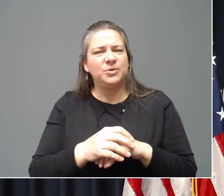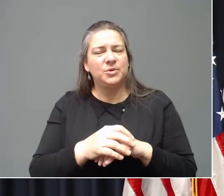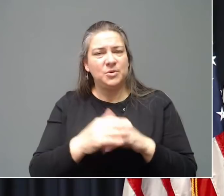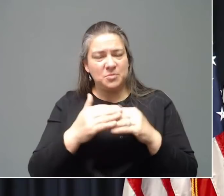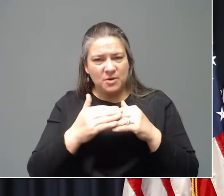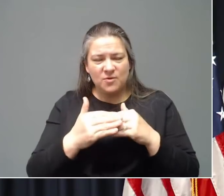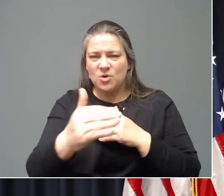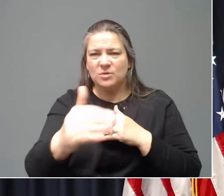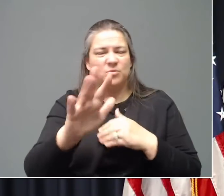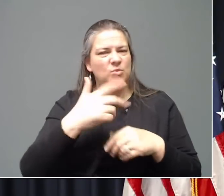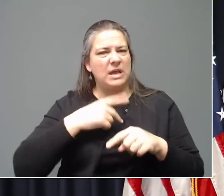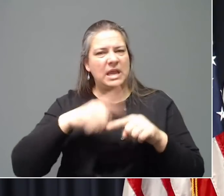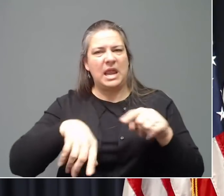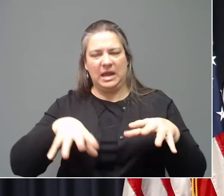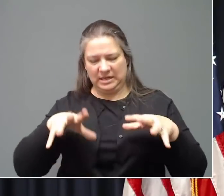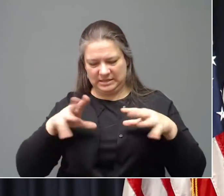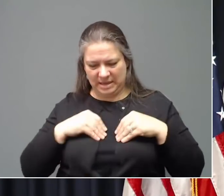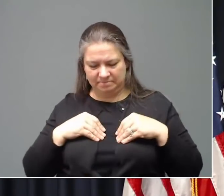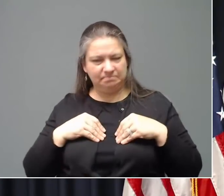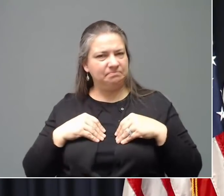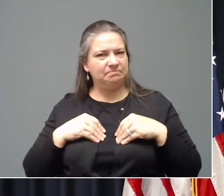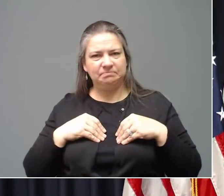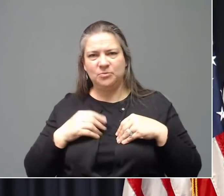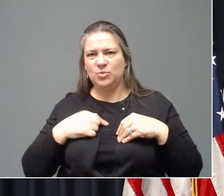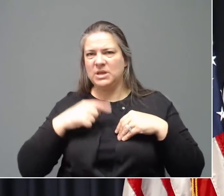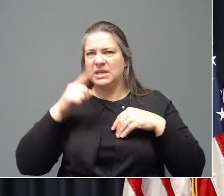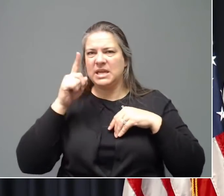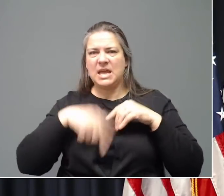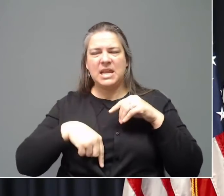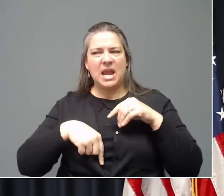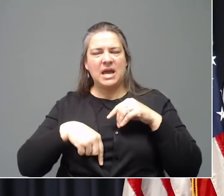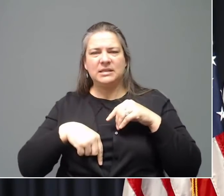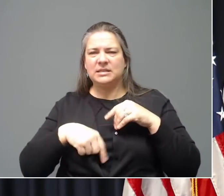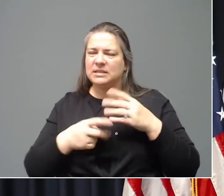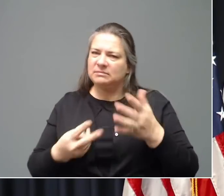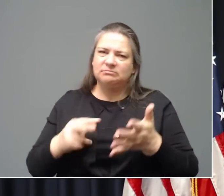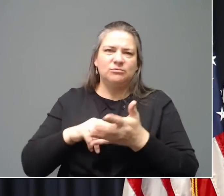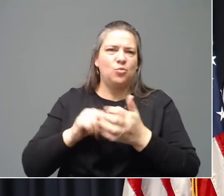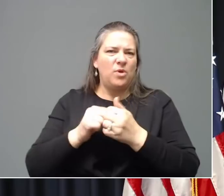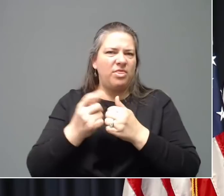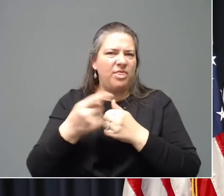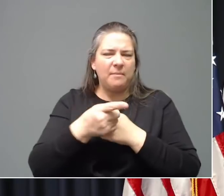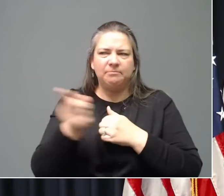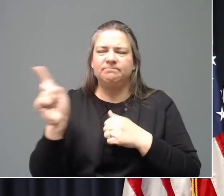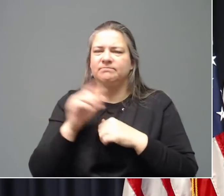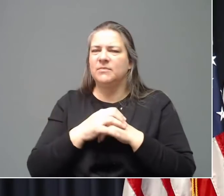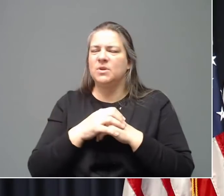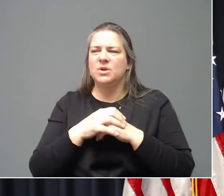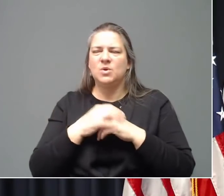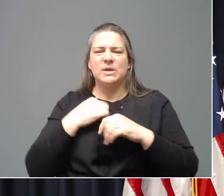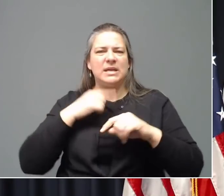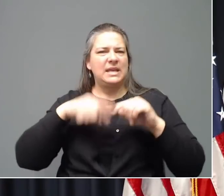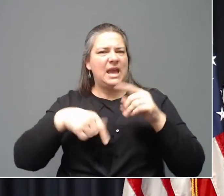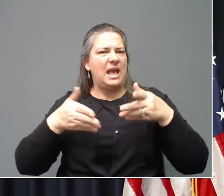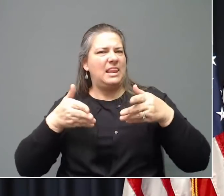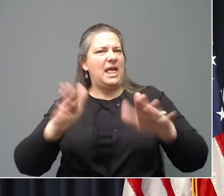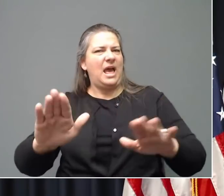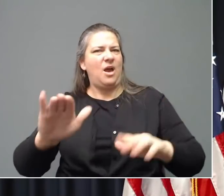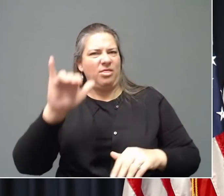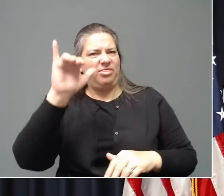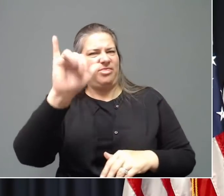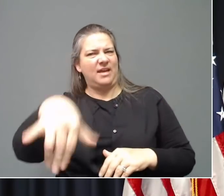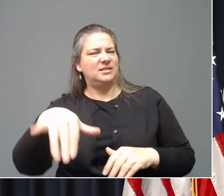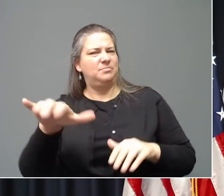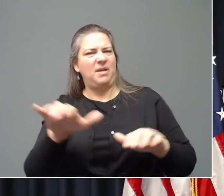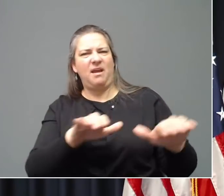we cannot rally with, we cannot allow this type of behavior. I